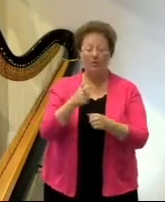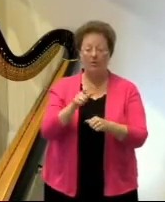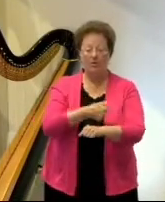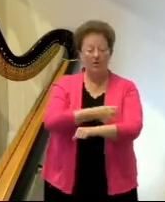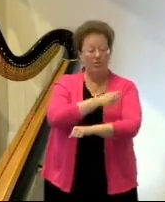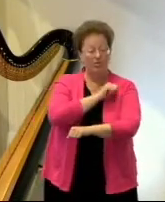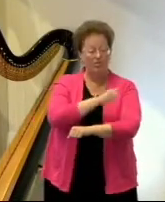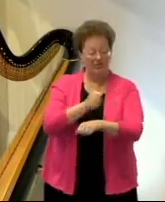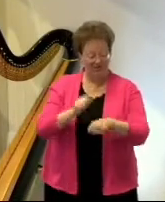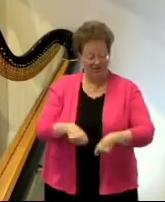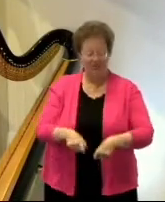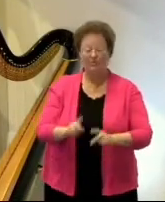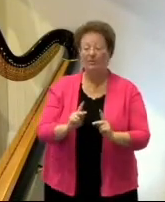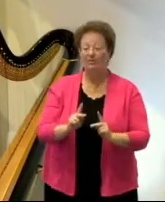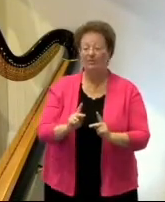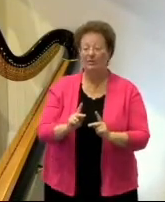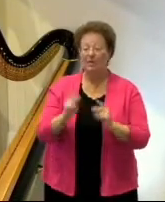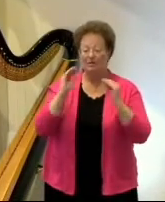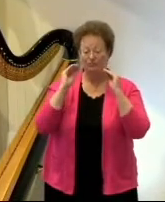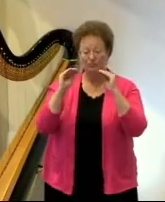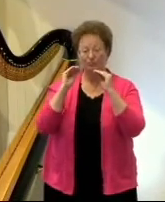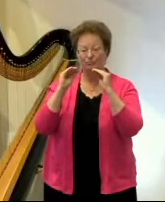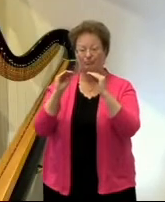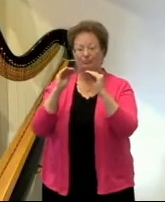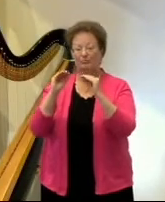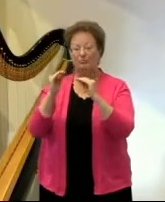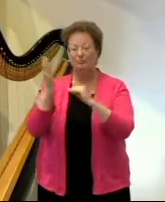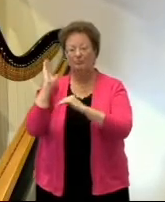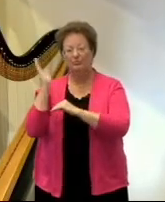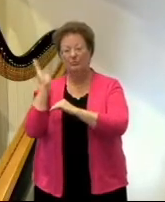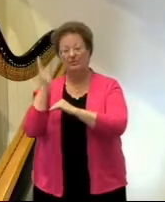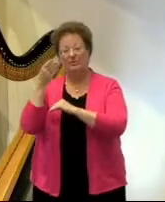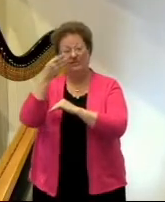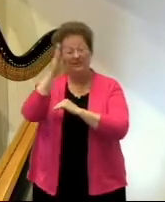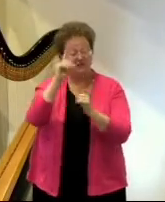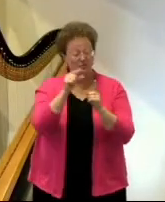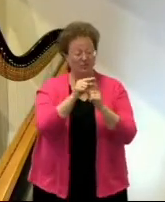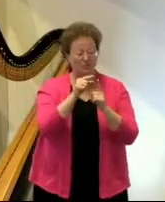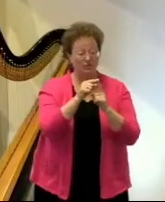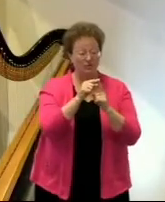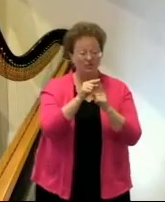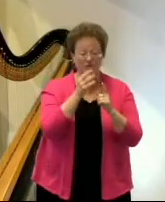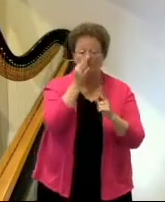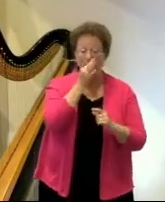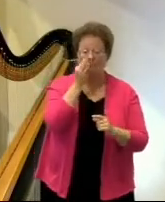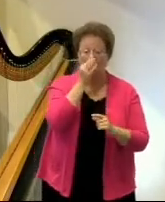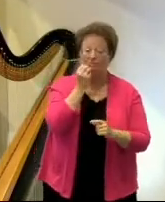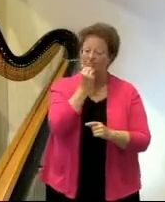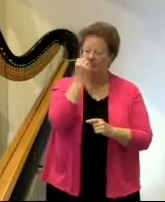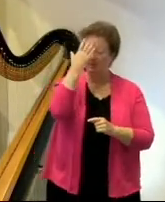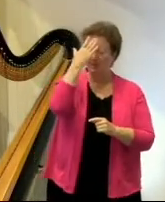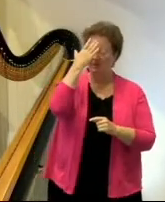the privilege to preach and teach God's word, to administer the sacraments, and to forgive